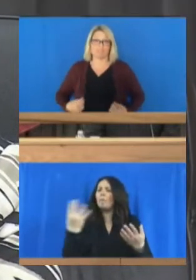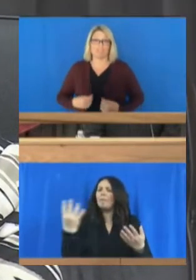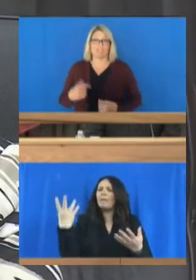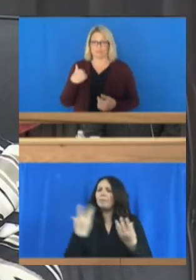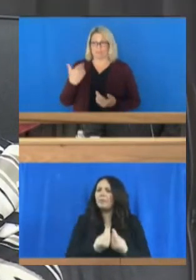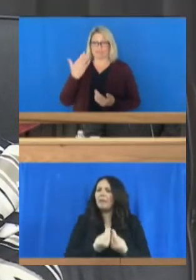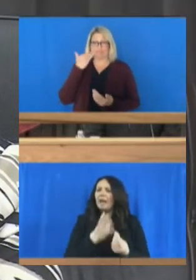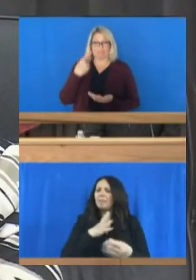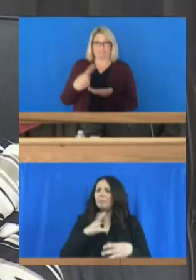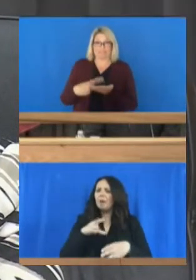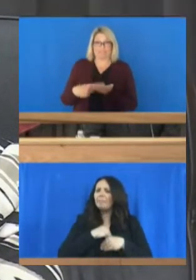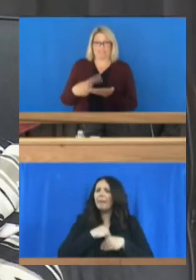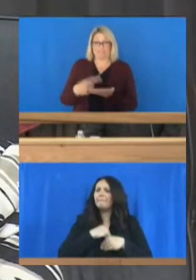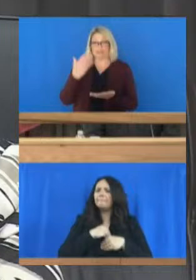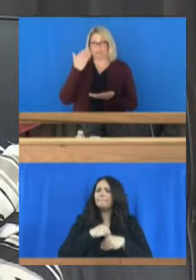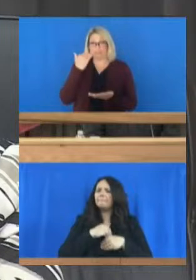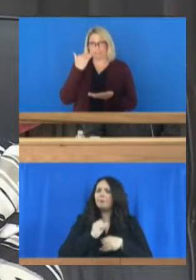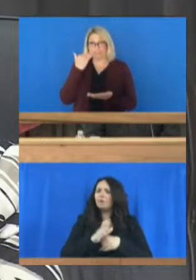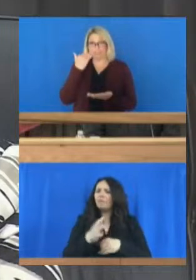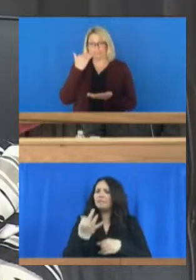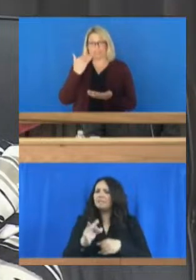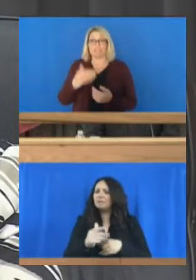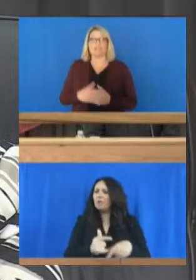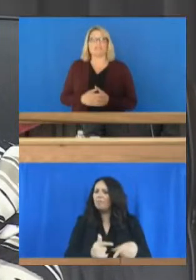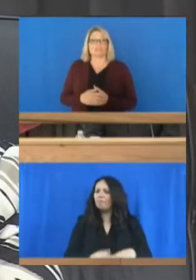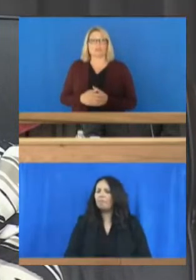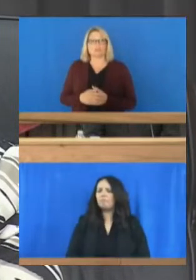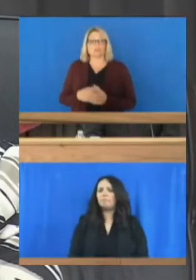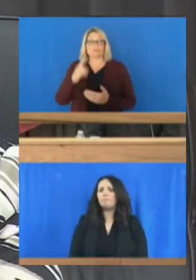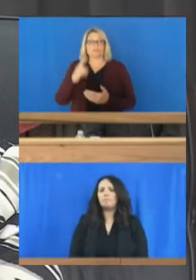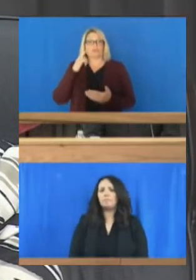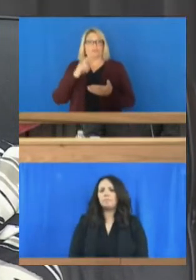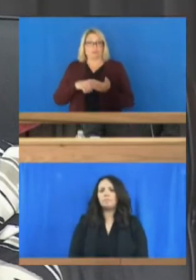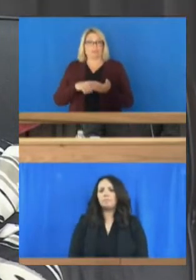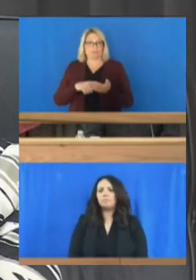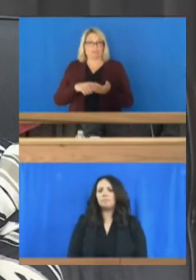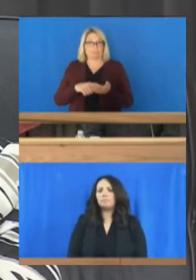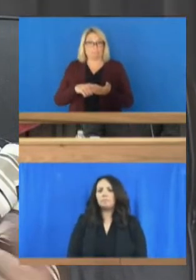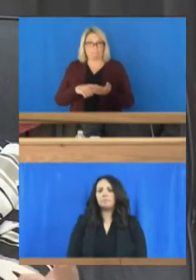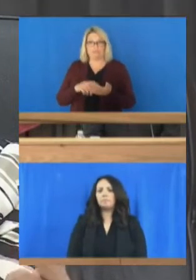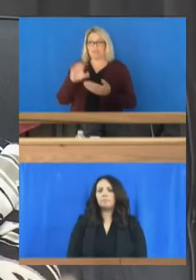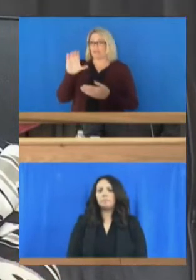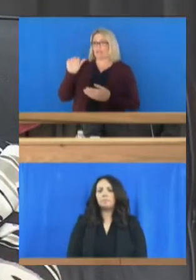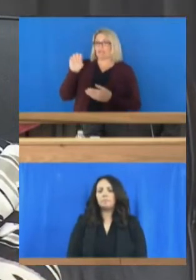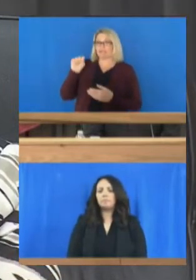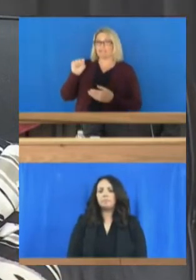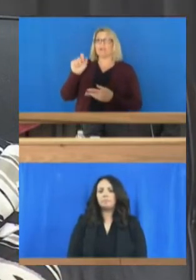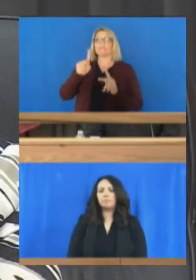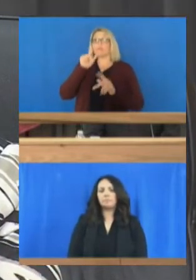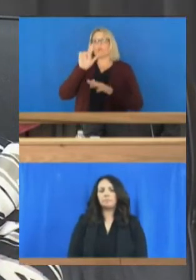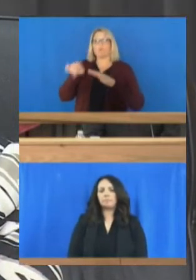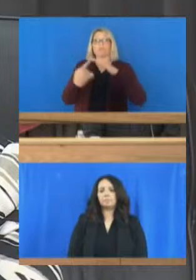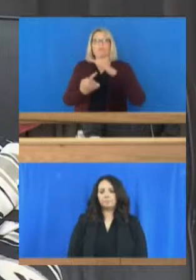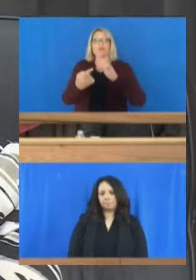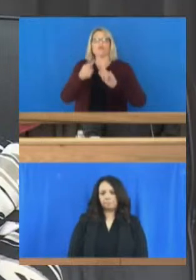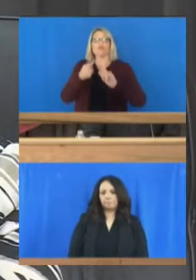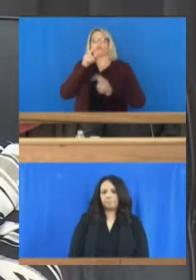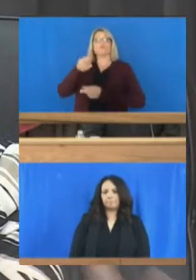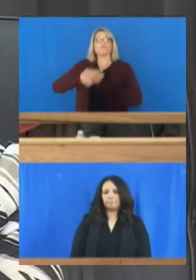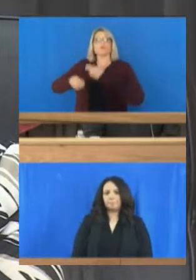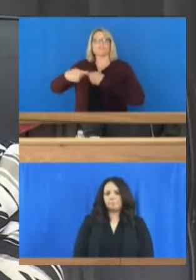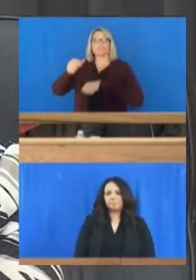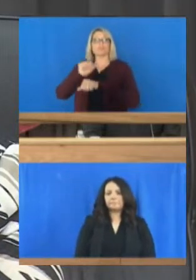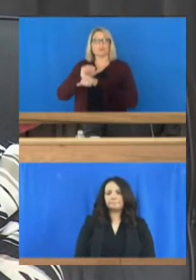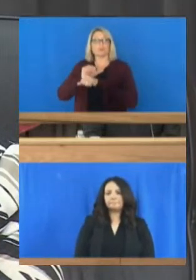are self-isolating, who are cases that are counted in other provinces? Because we've done the reverse. We've let people know who's